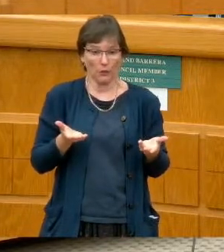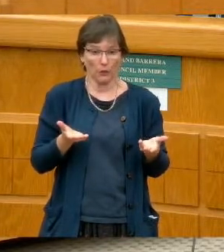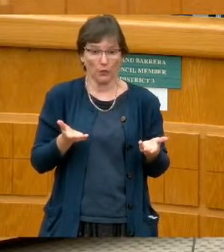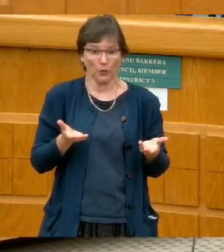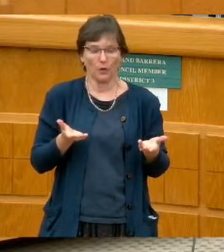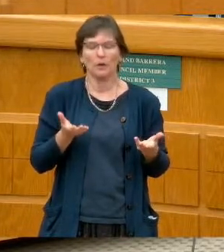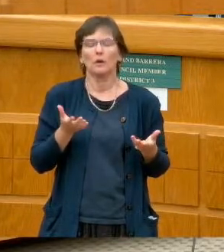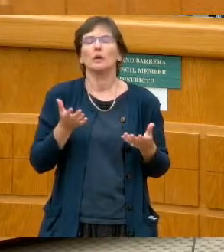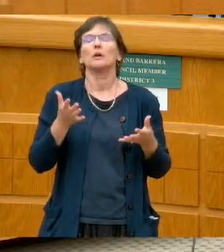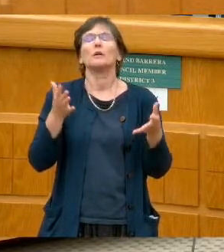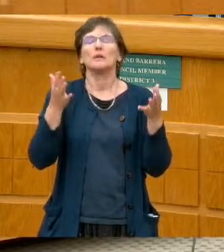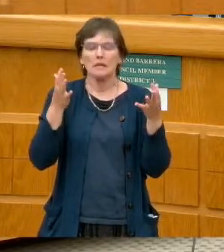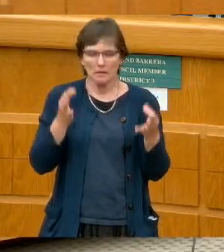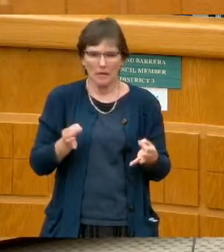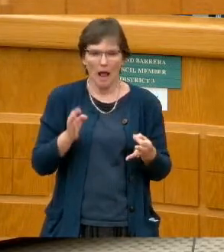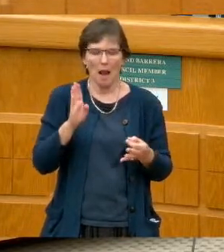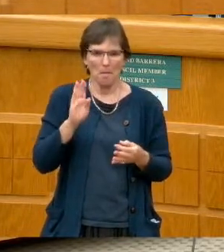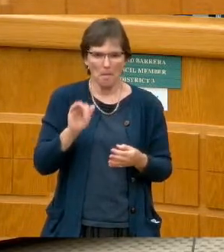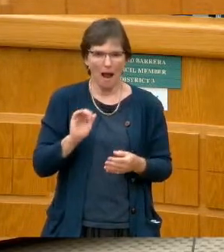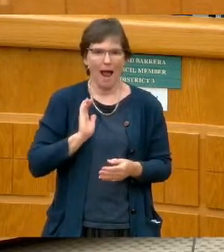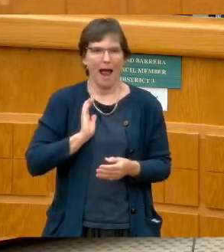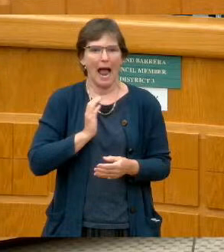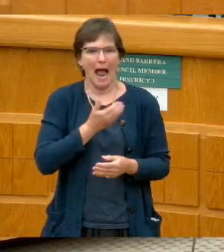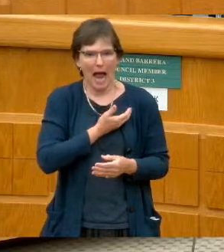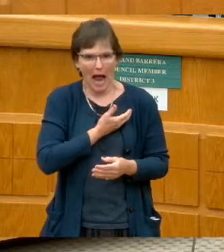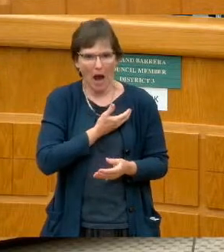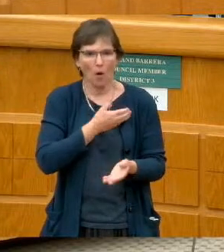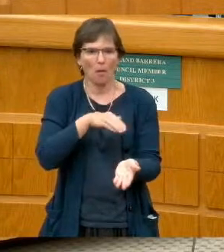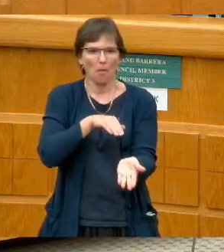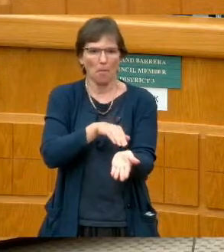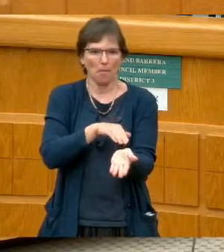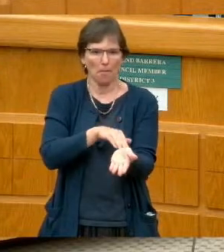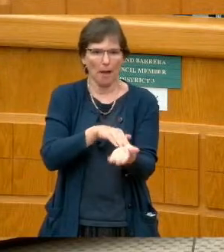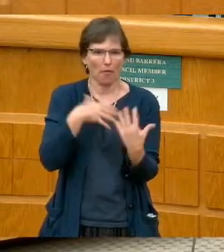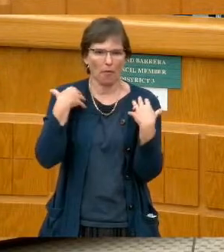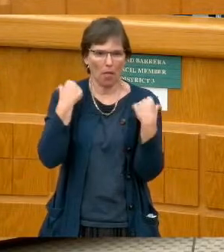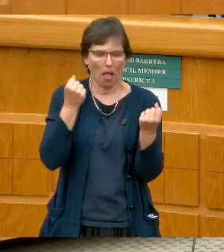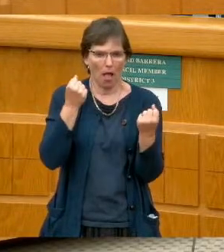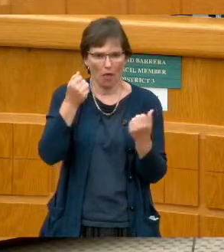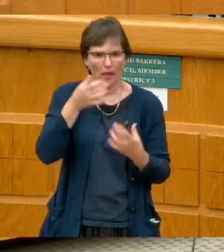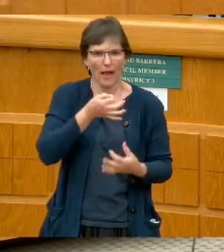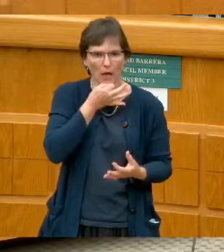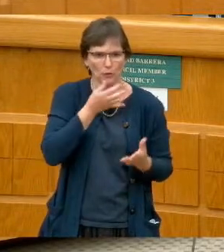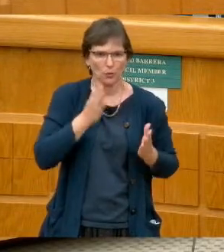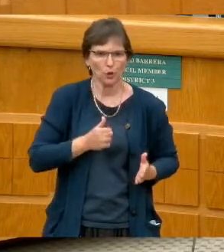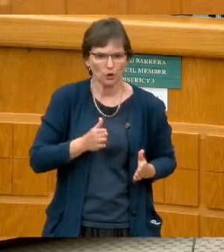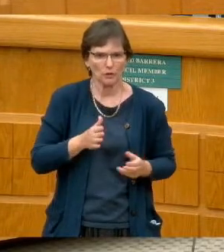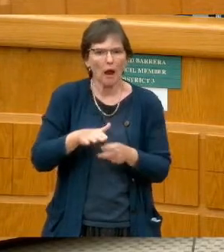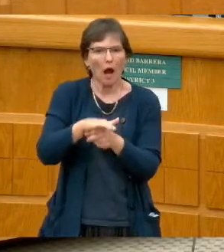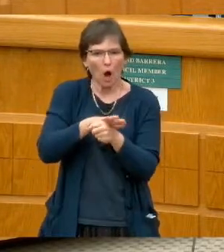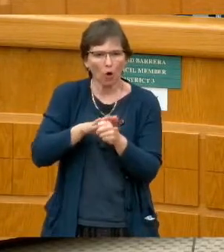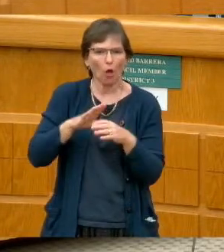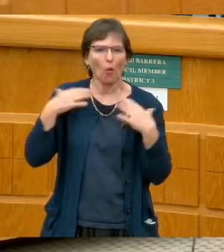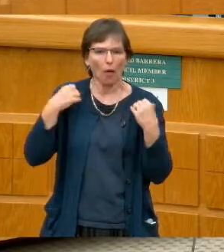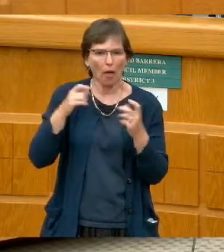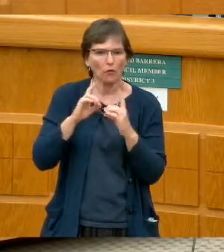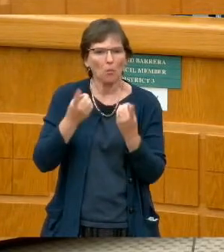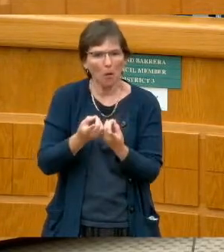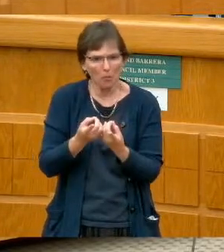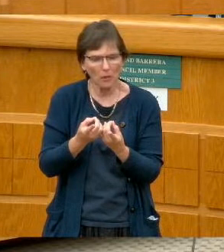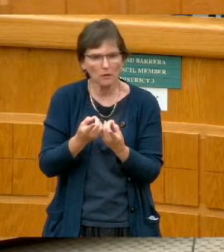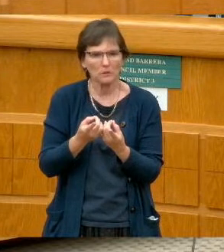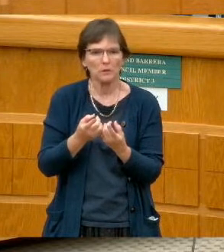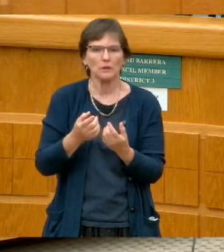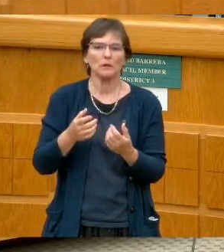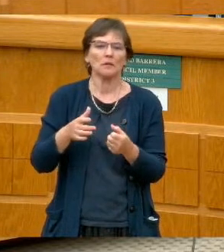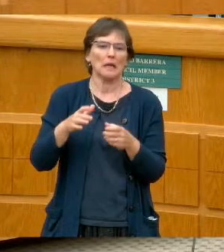What's right for us is determined by our own medical health experts, our local health